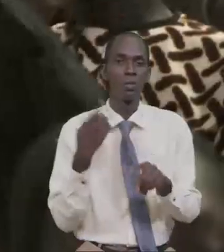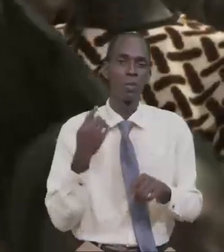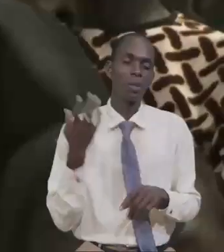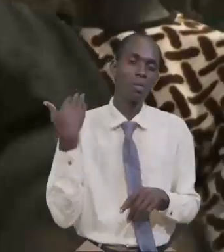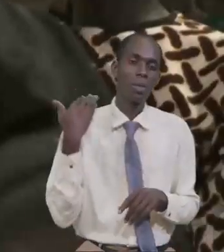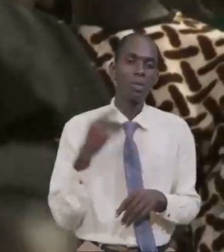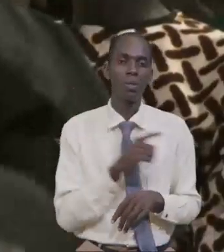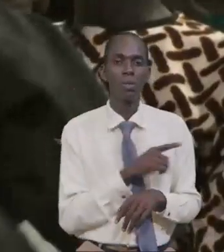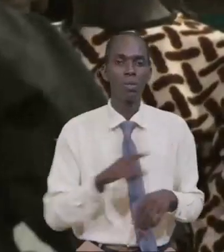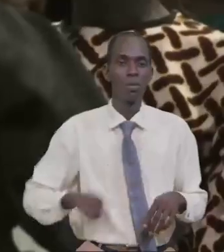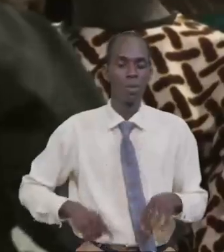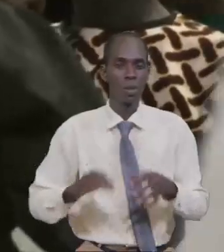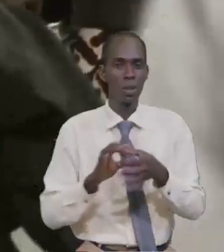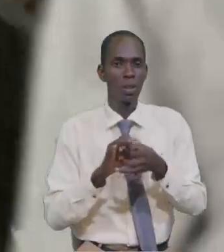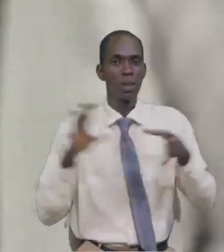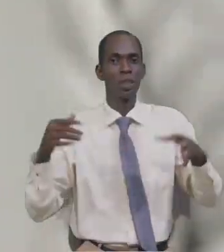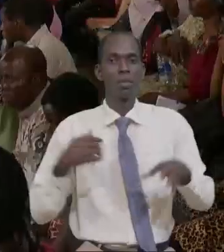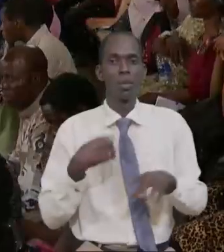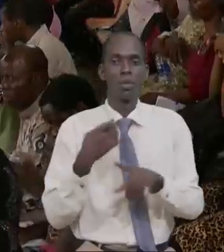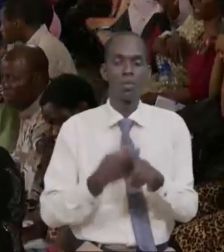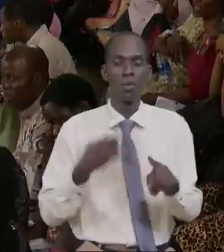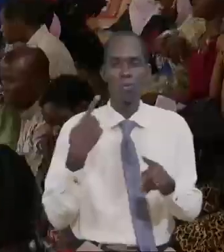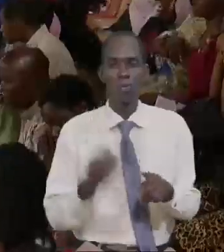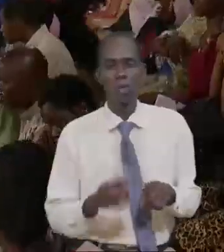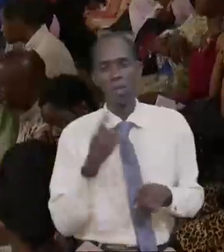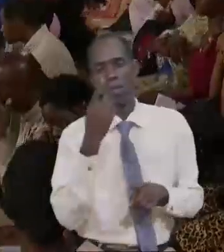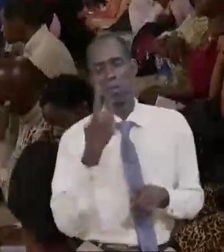bring me into new life.